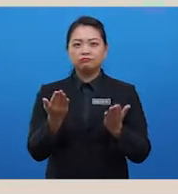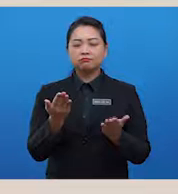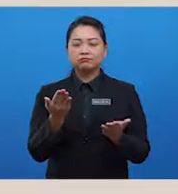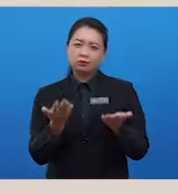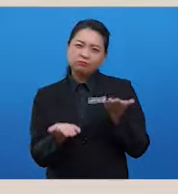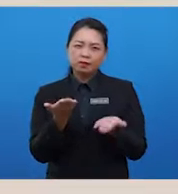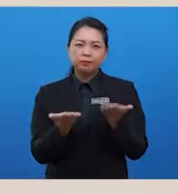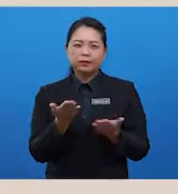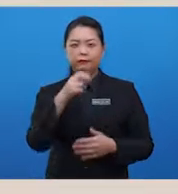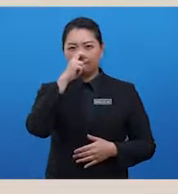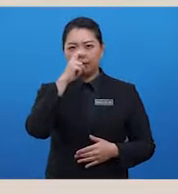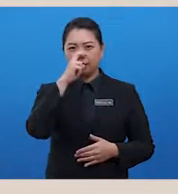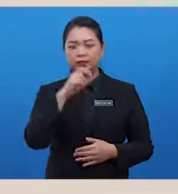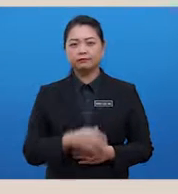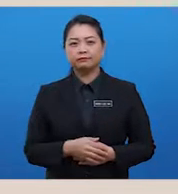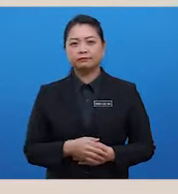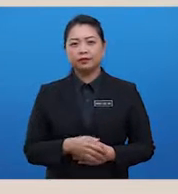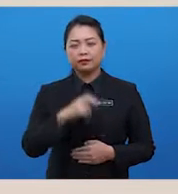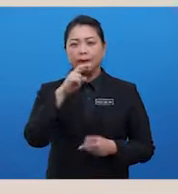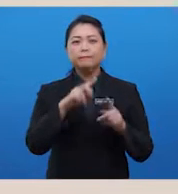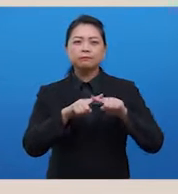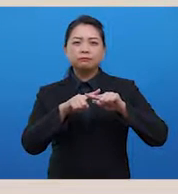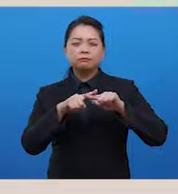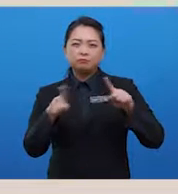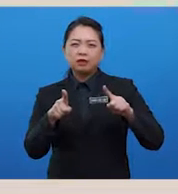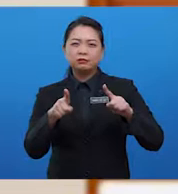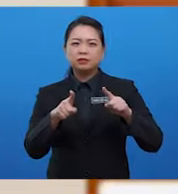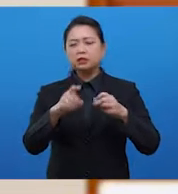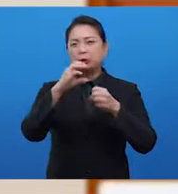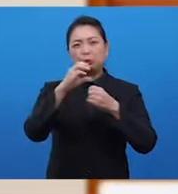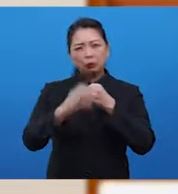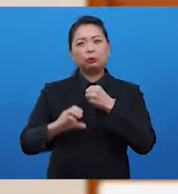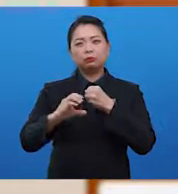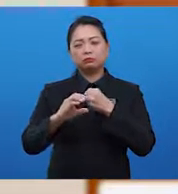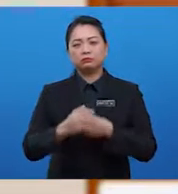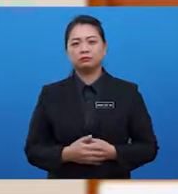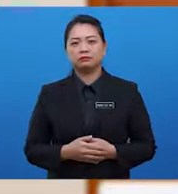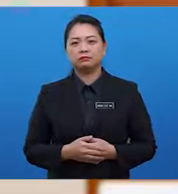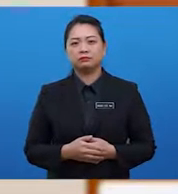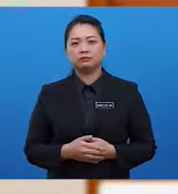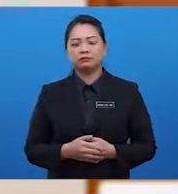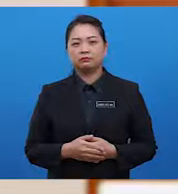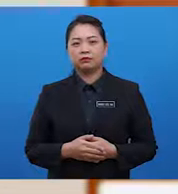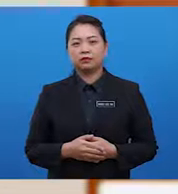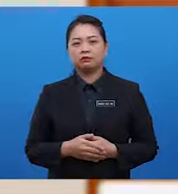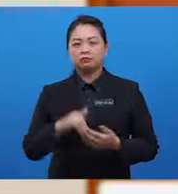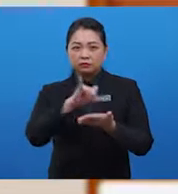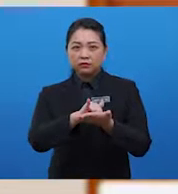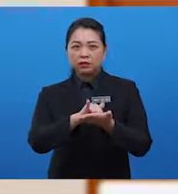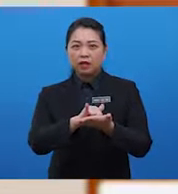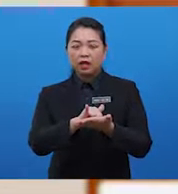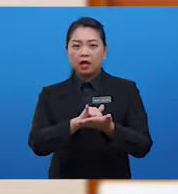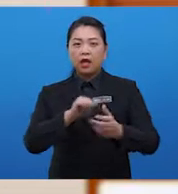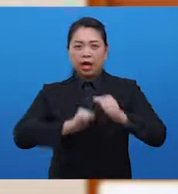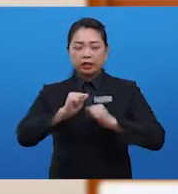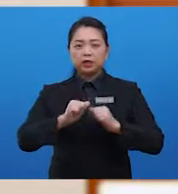funny, but is nonetheless cruel. Such an act is now called body